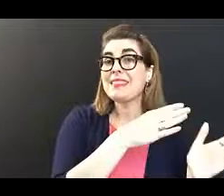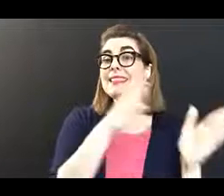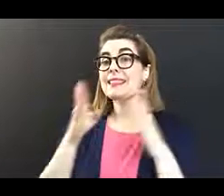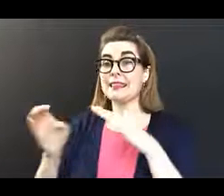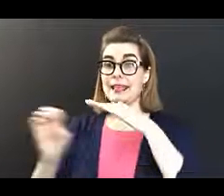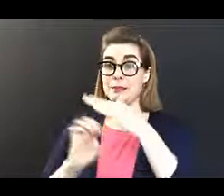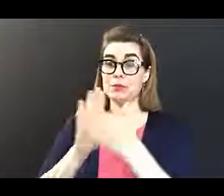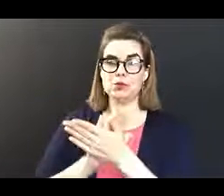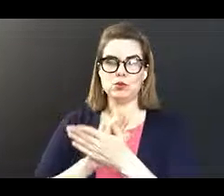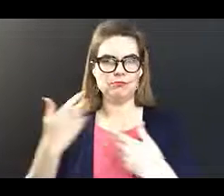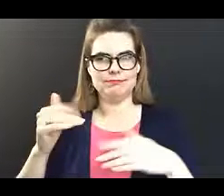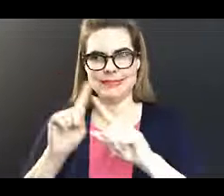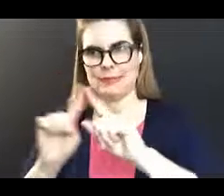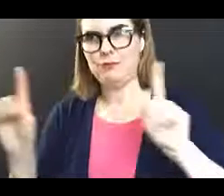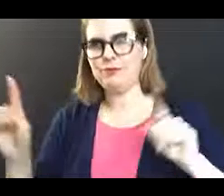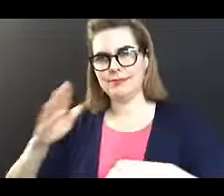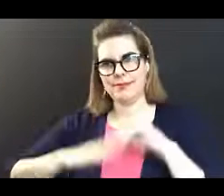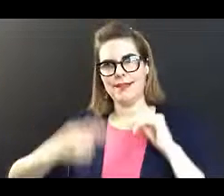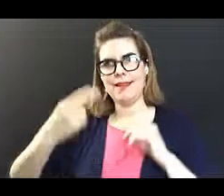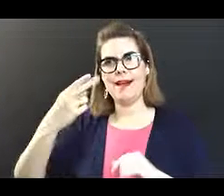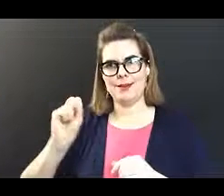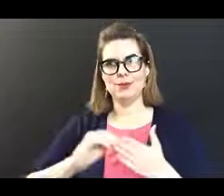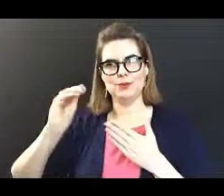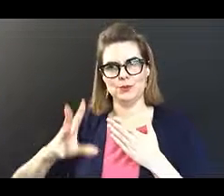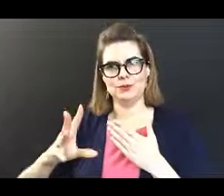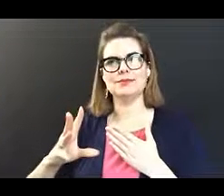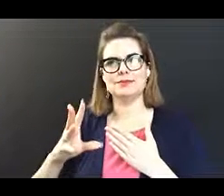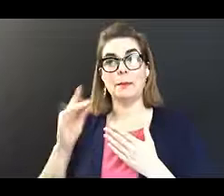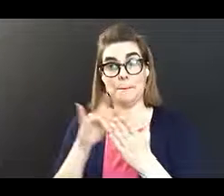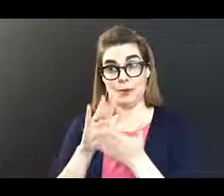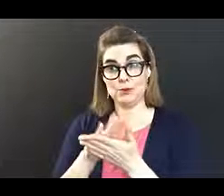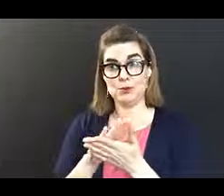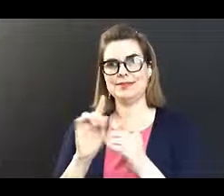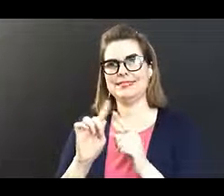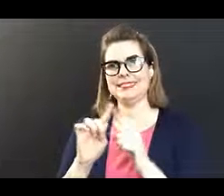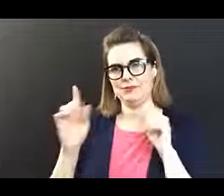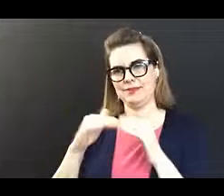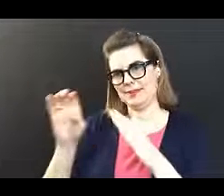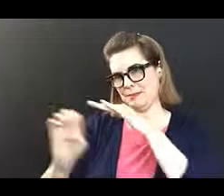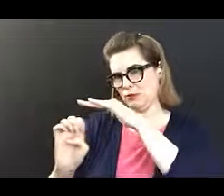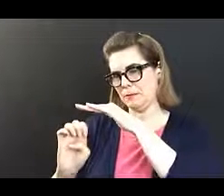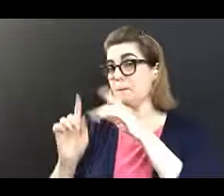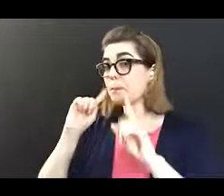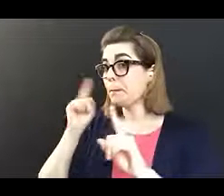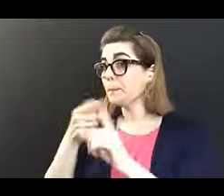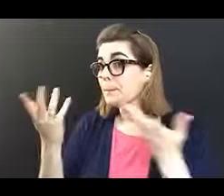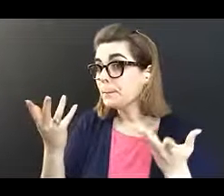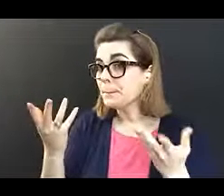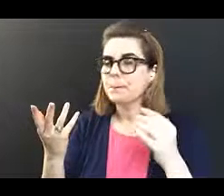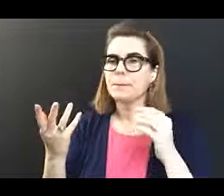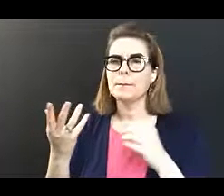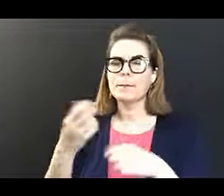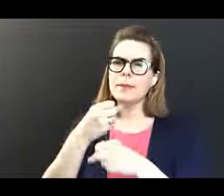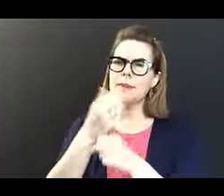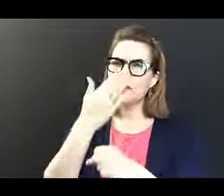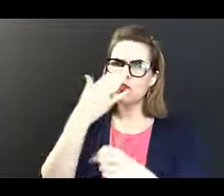much different than our middle school and high school students. So in elementary schools, we would aim to create healthy wellness